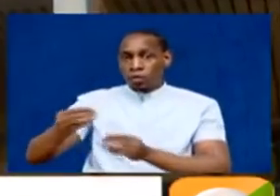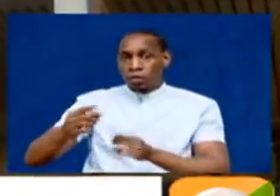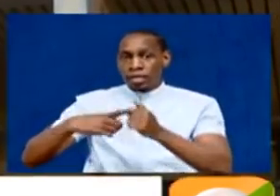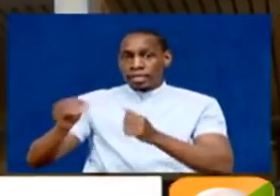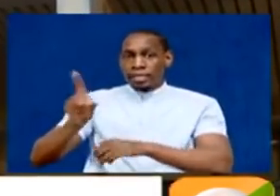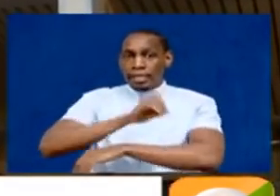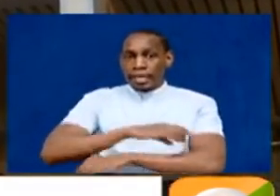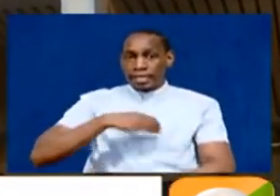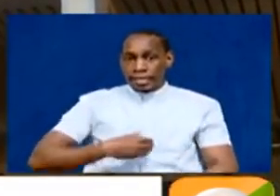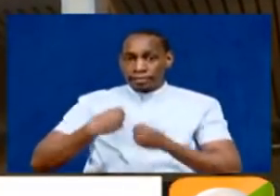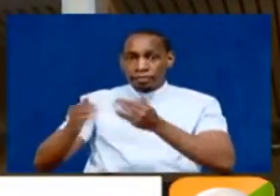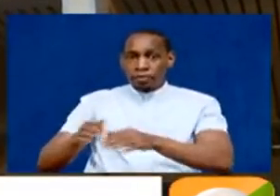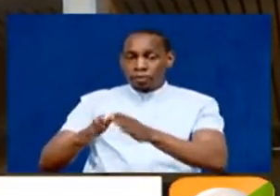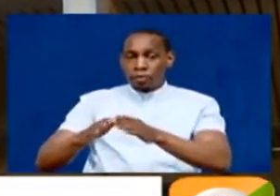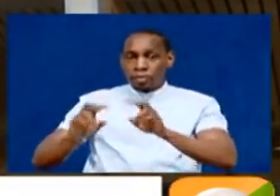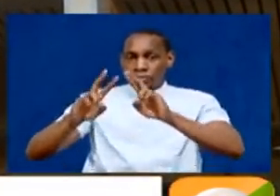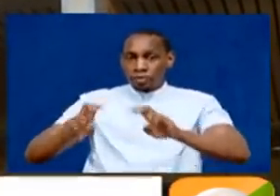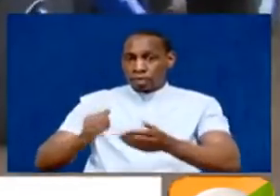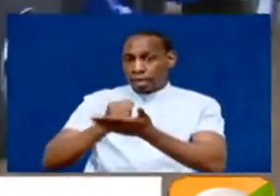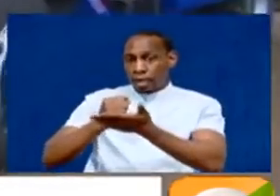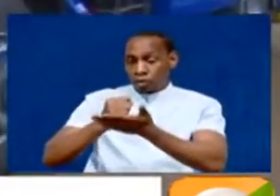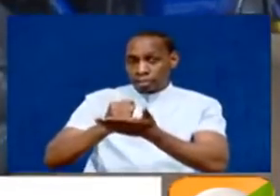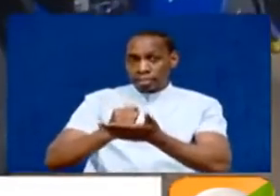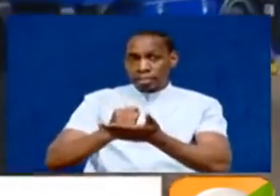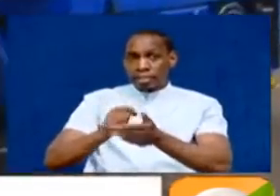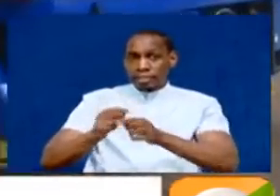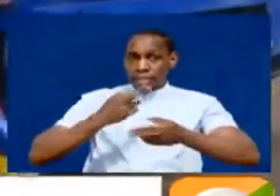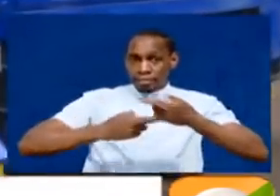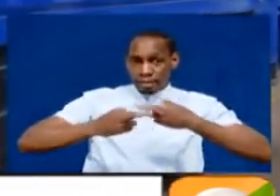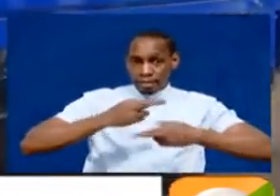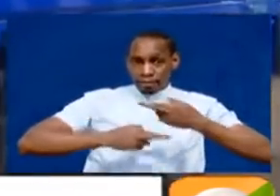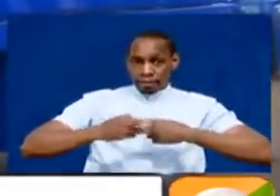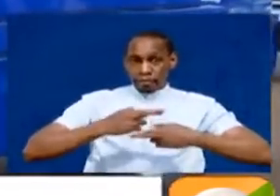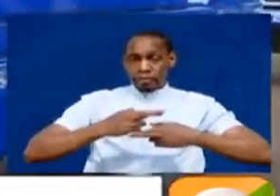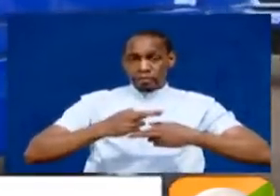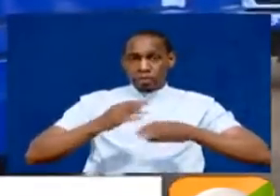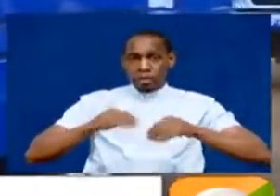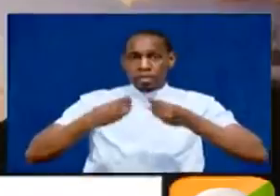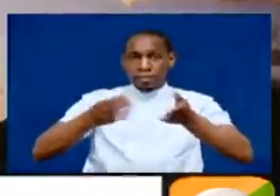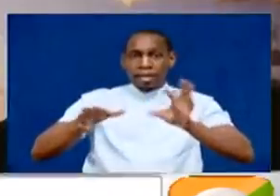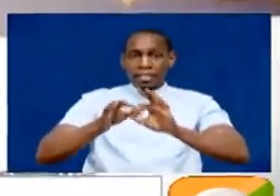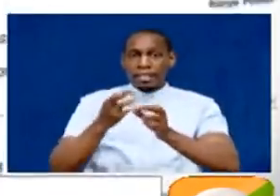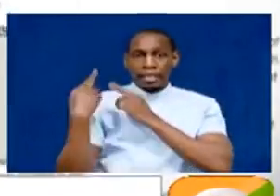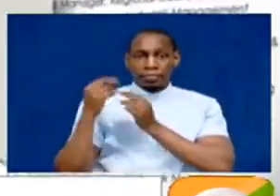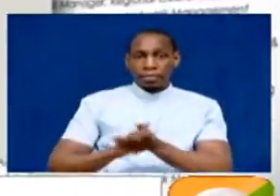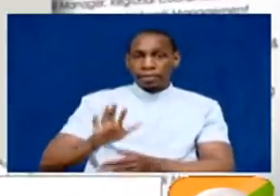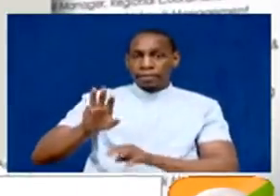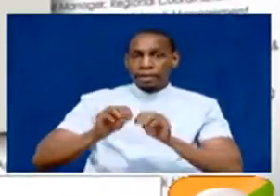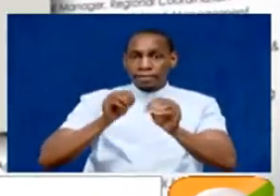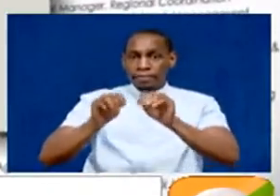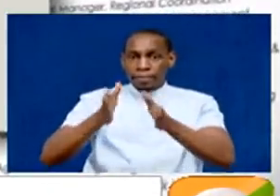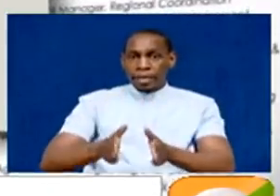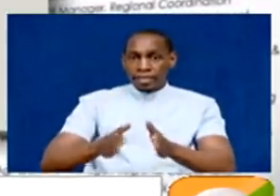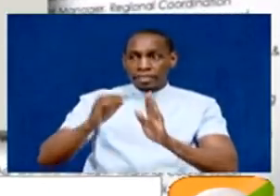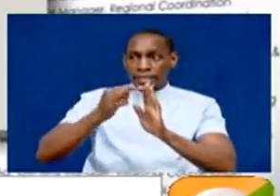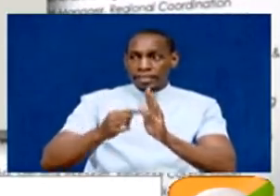days leave to allow for a forensic audit and the review of the supply chain function. The five managers sent on